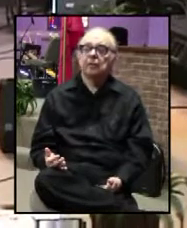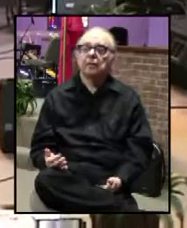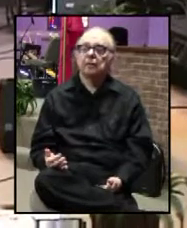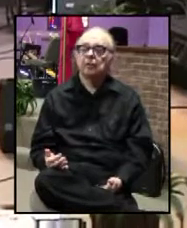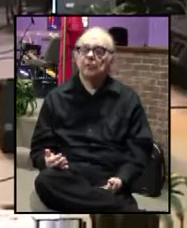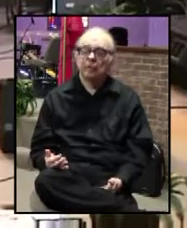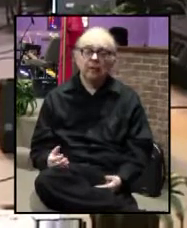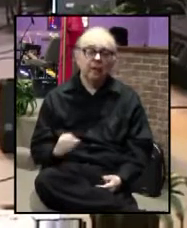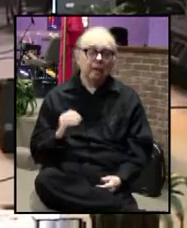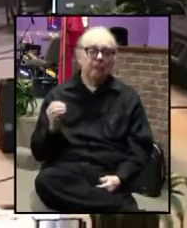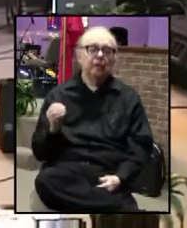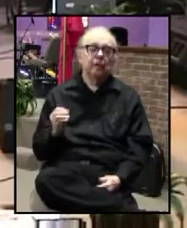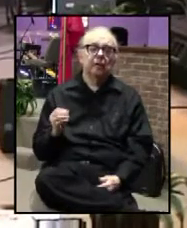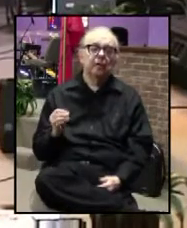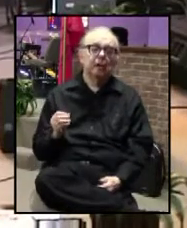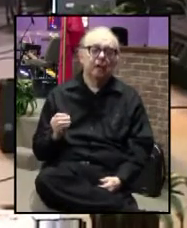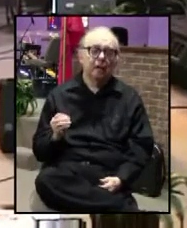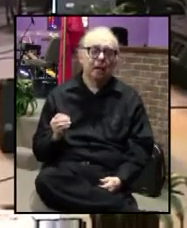So,